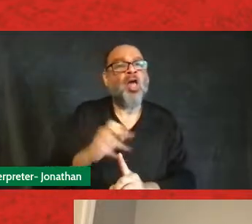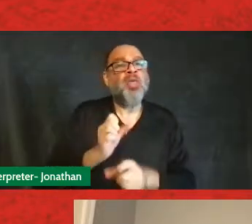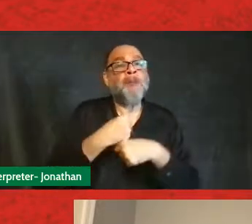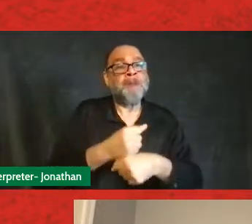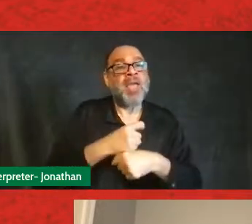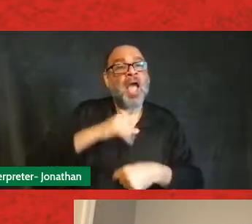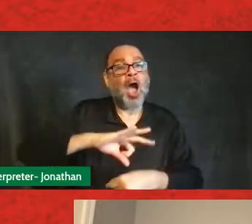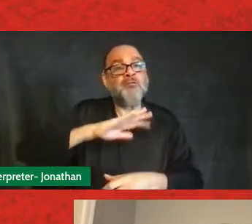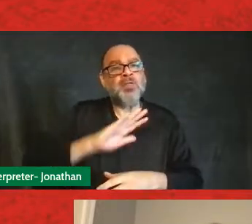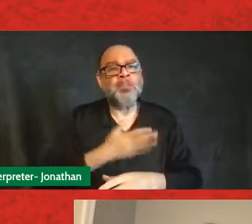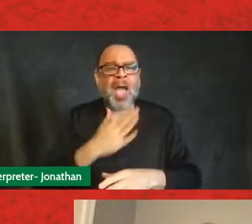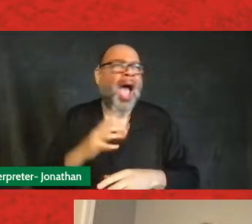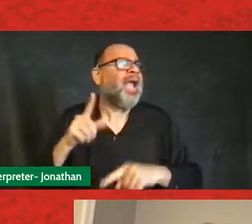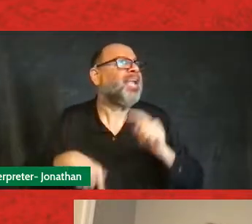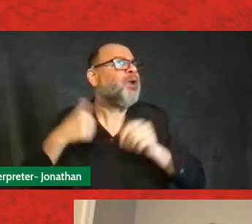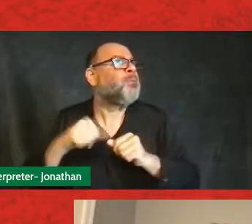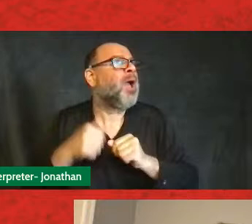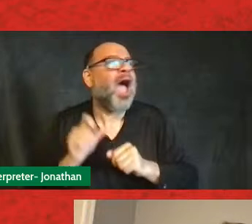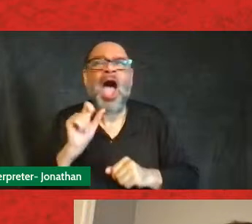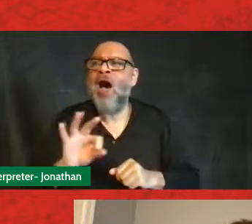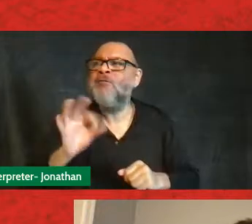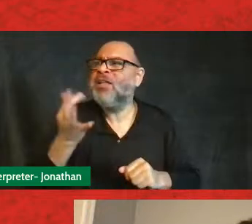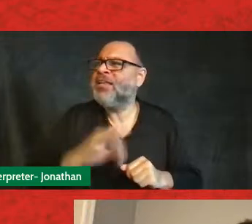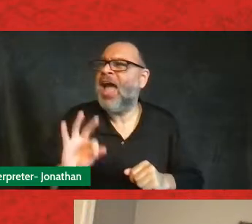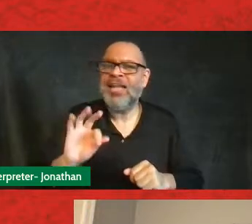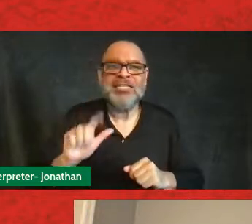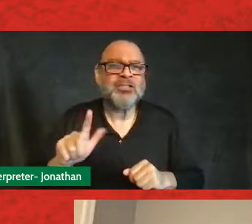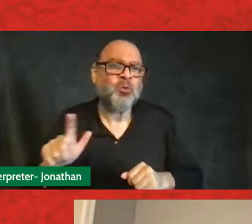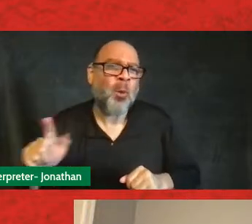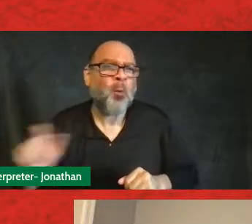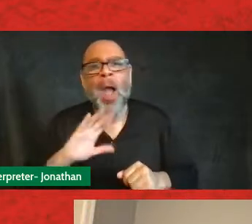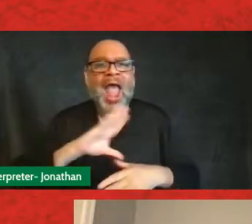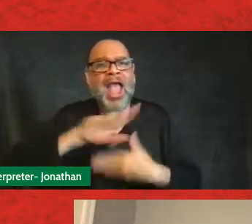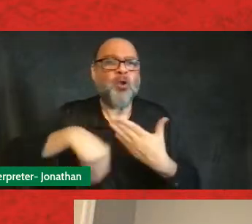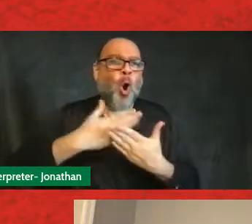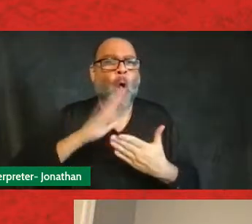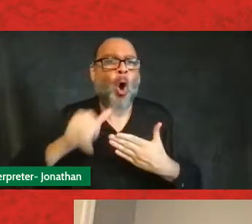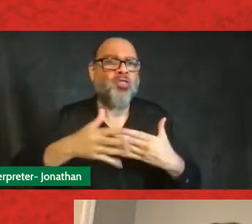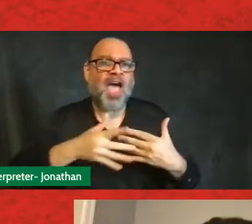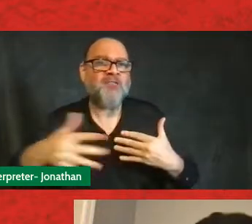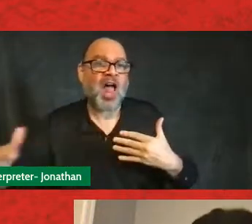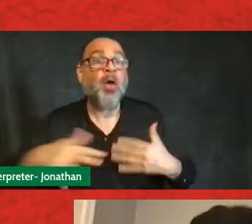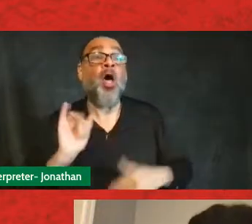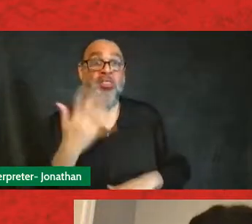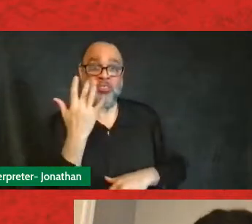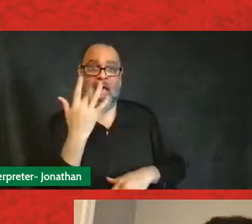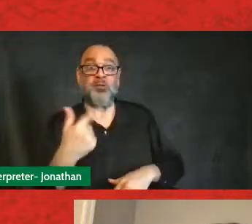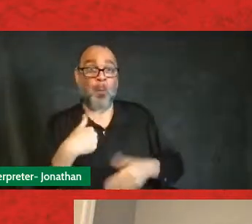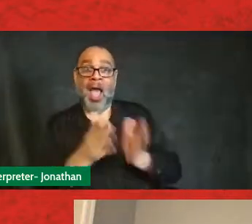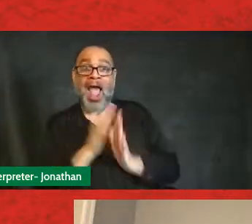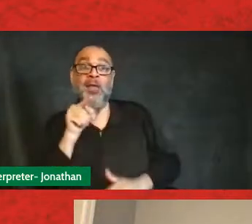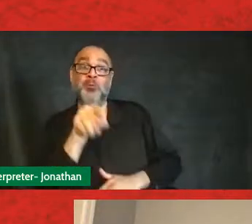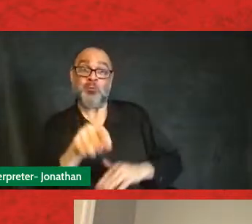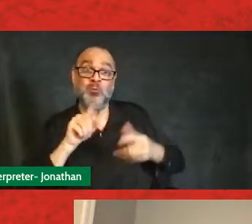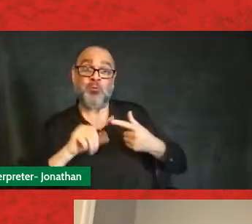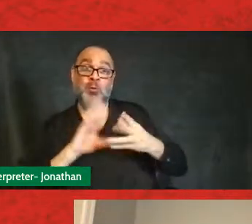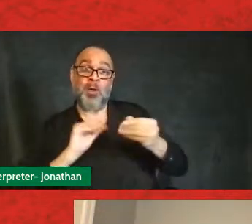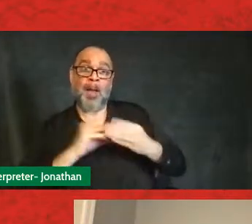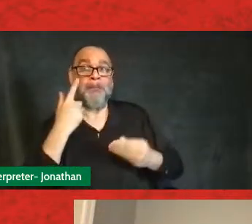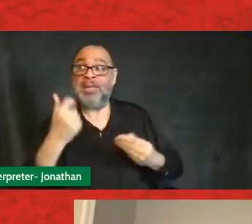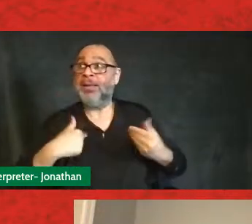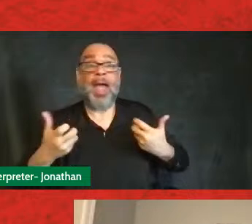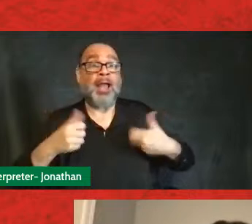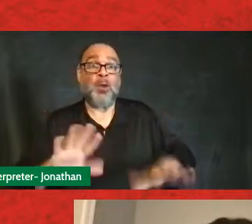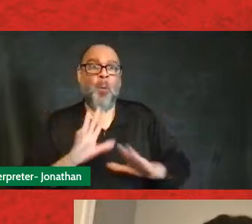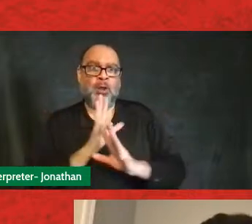musical, I can't remember, of 1921 and all that followed. That's why I put it on you, because I did not want to mess it up. I did not want George to be mad